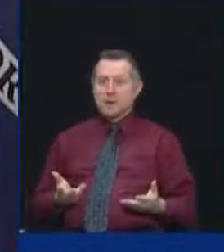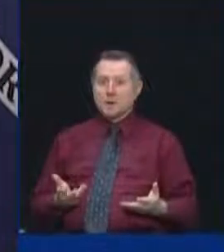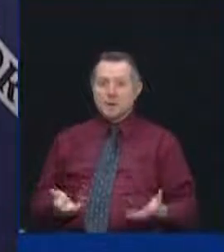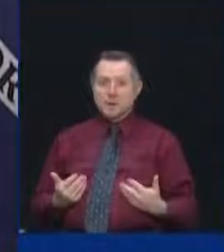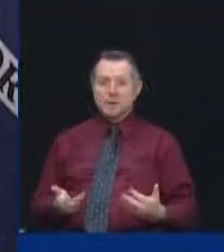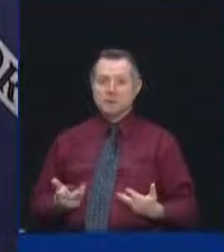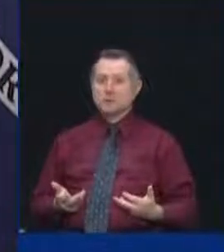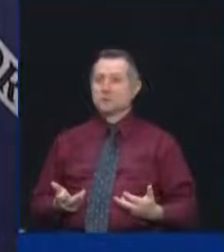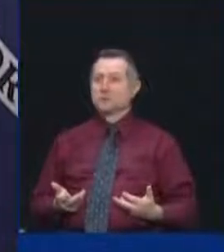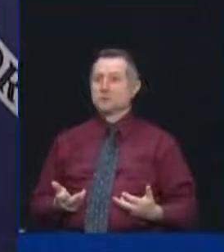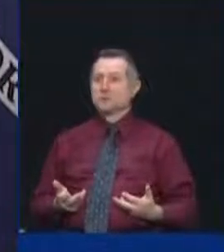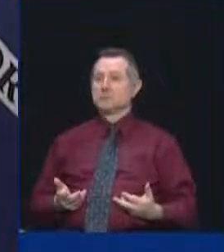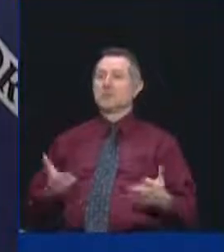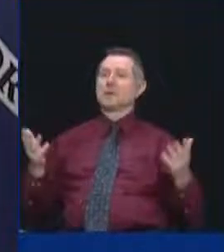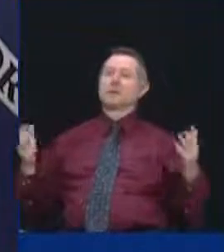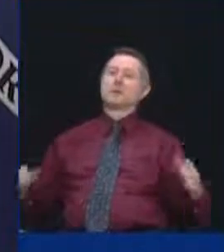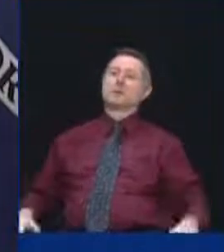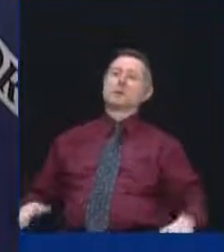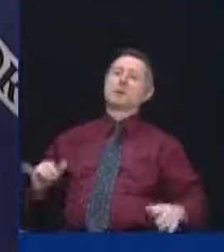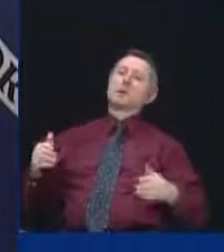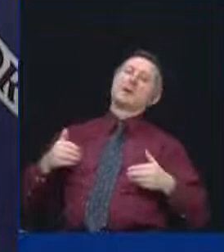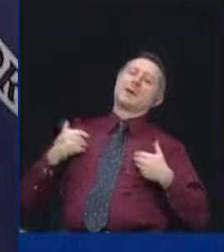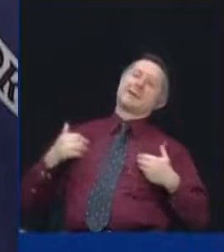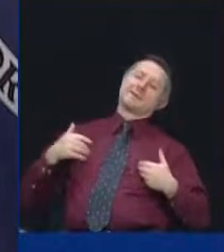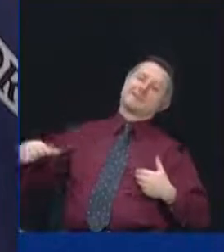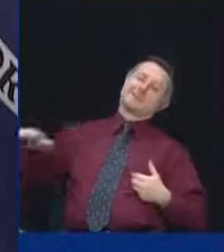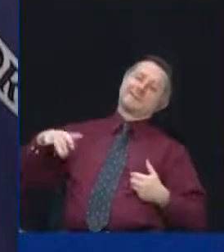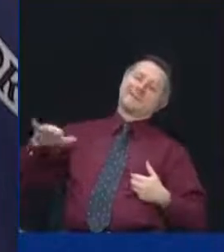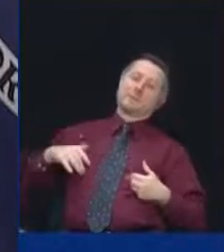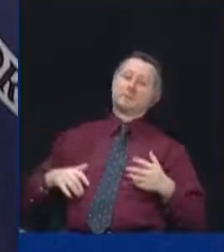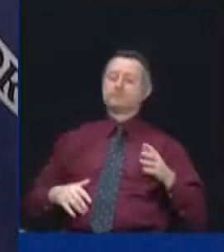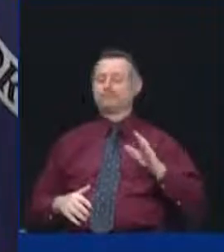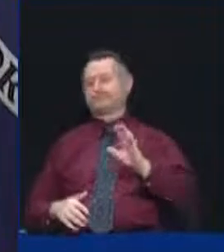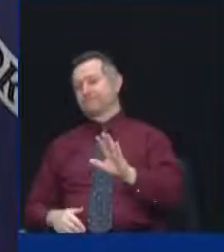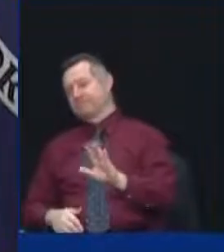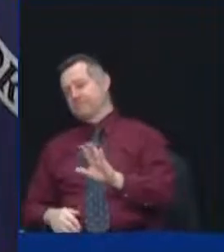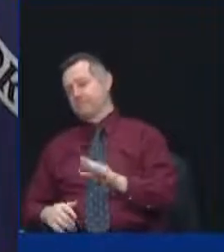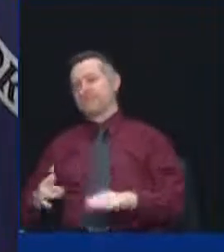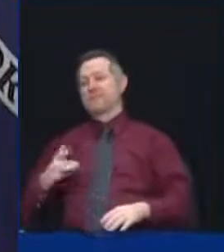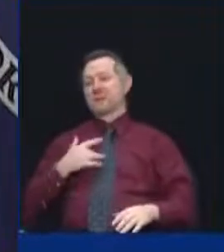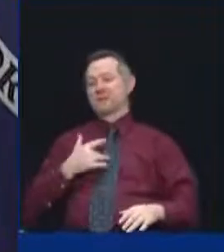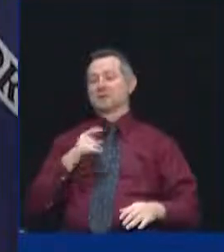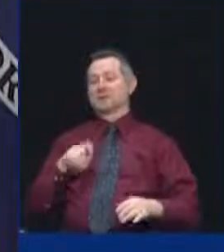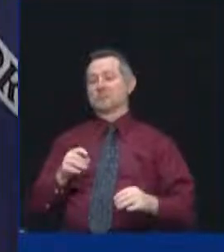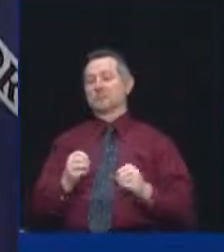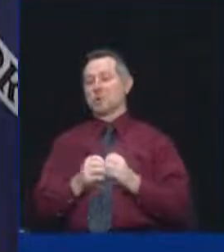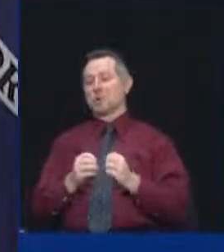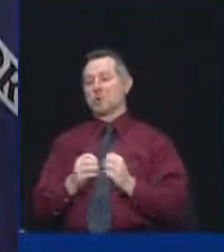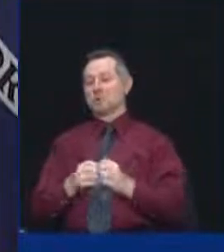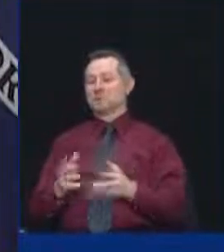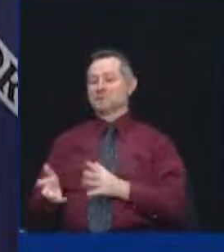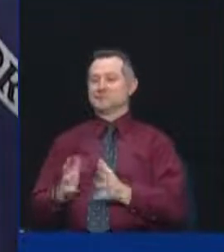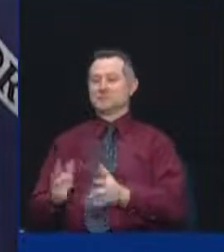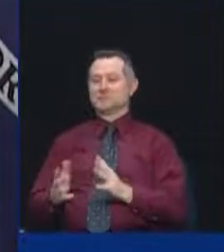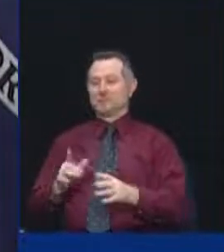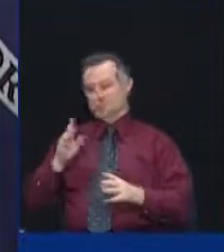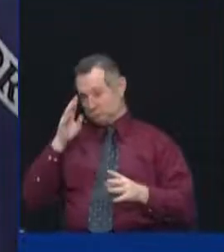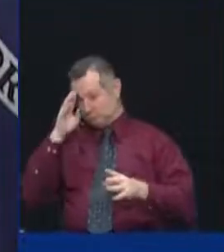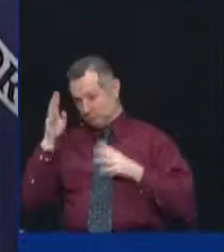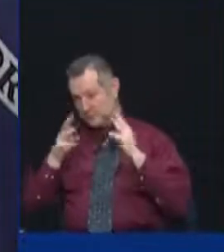Well, that's the youthful. I think we can do more. I think we have to get more creative.